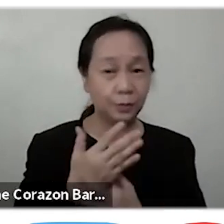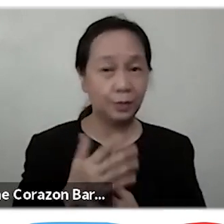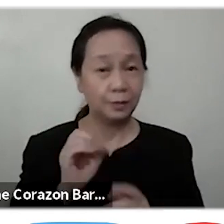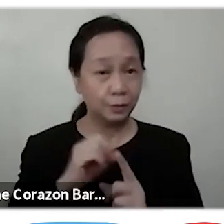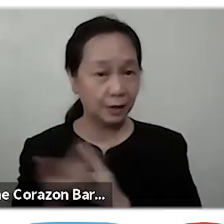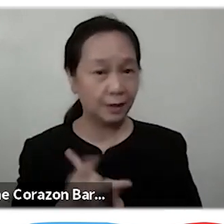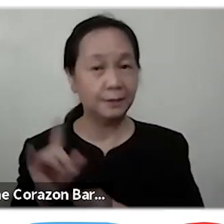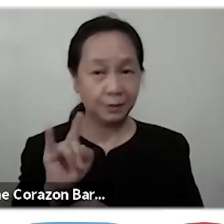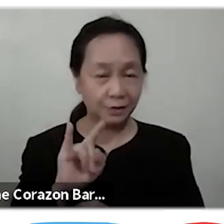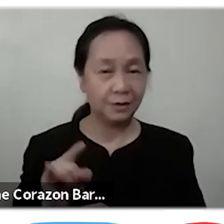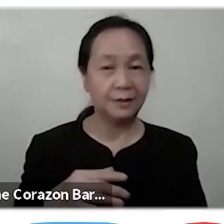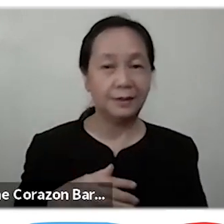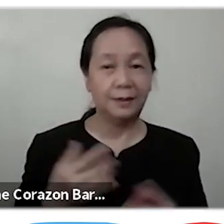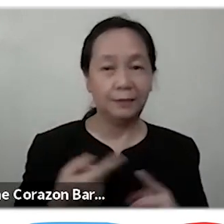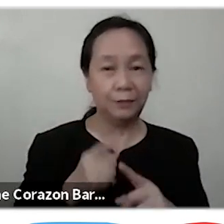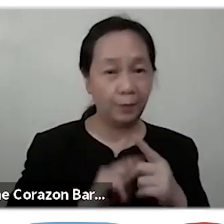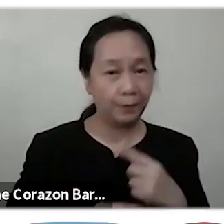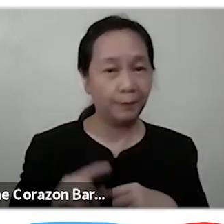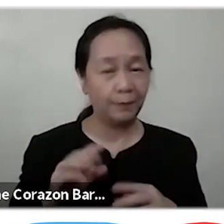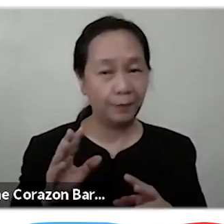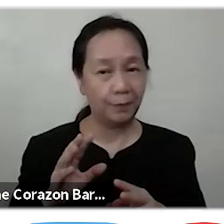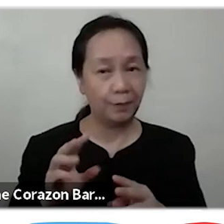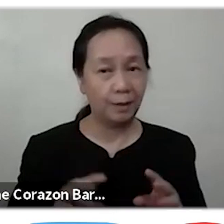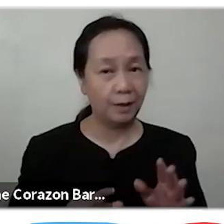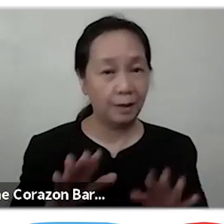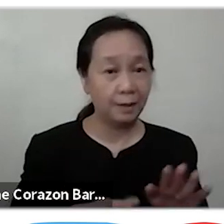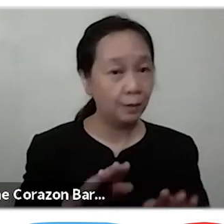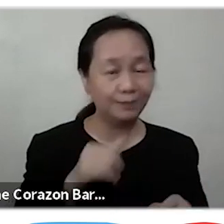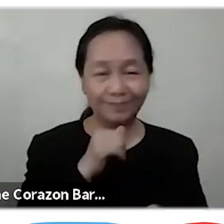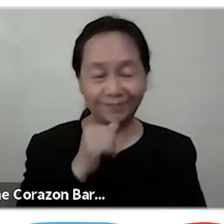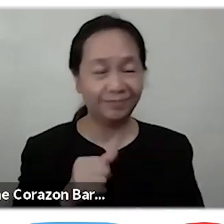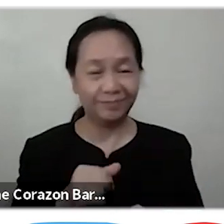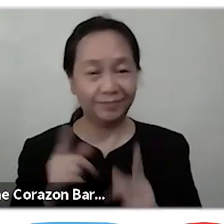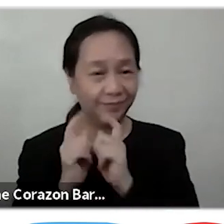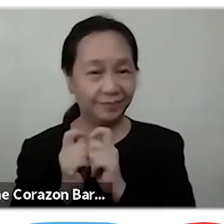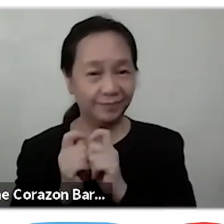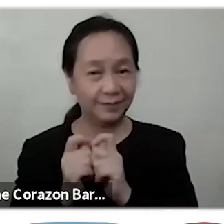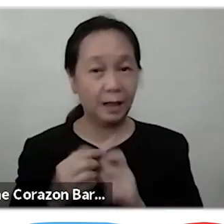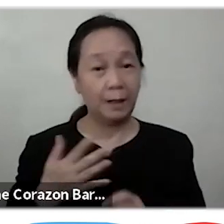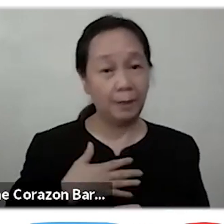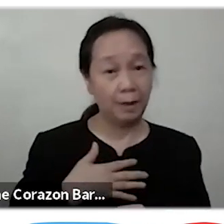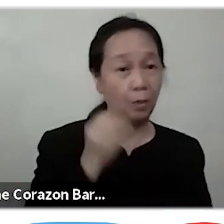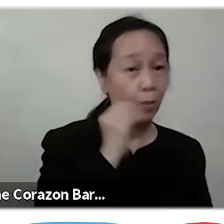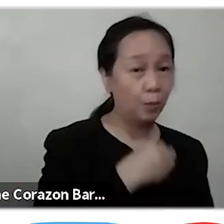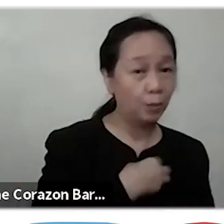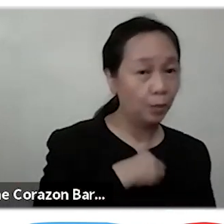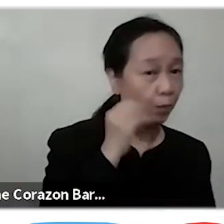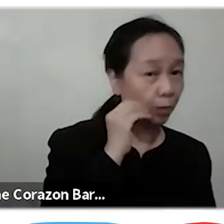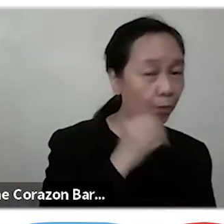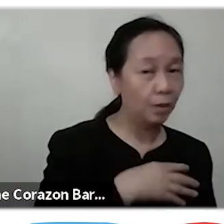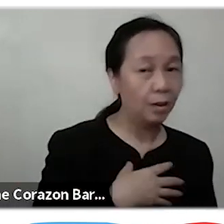we walked from our own home. We were not together. He was in his home, I was in my home. So we